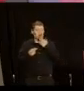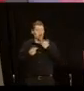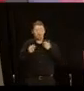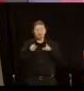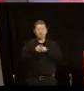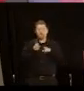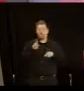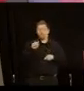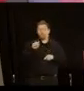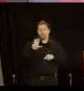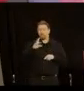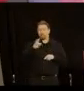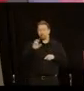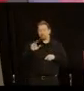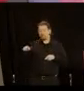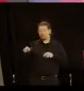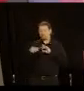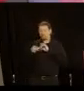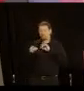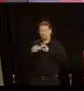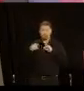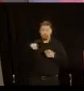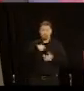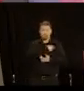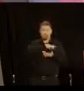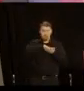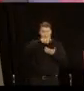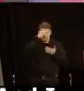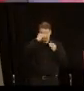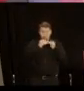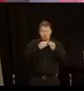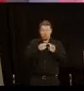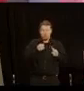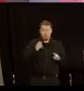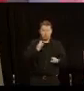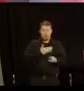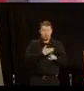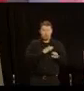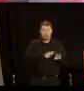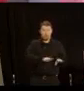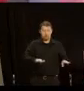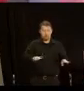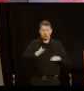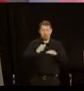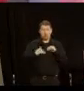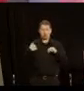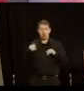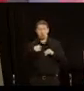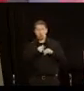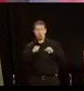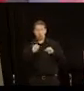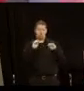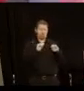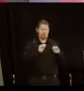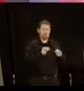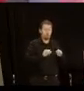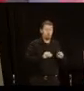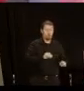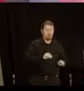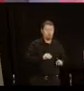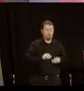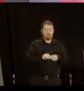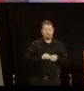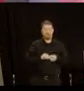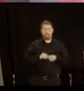said, we learn more from our children than we could ever teach them, right? So I